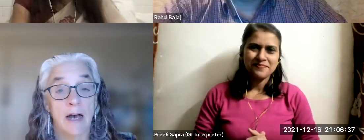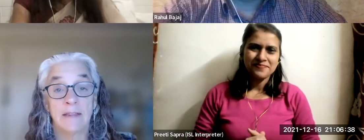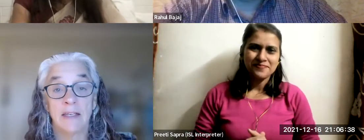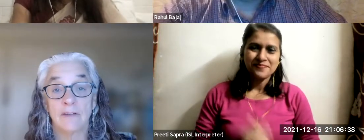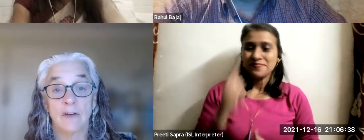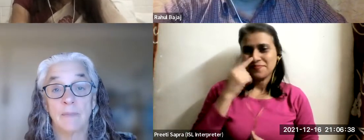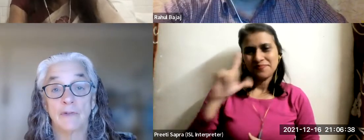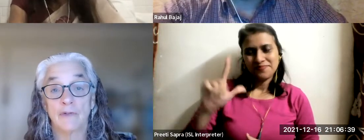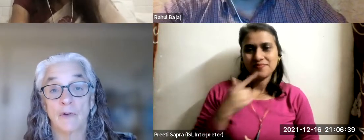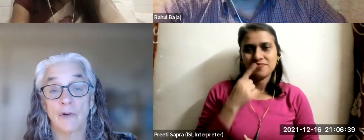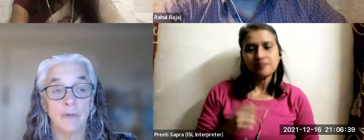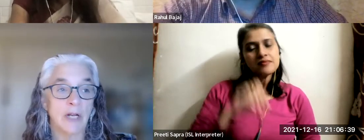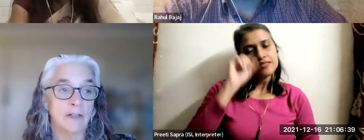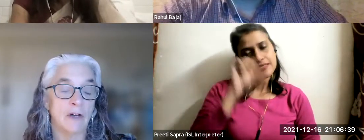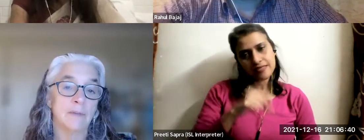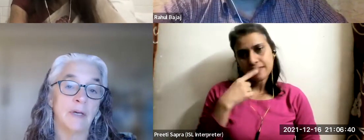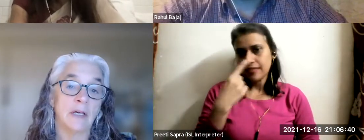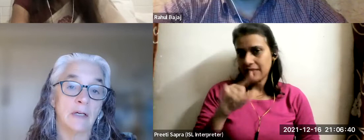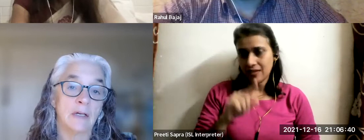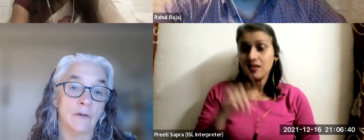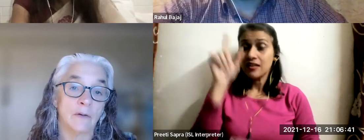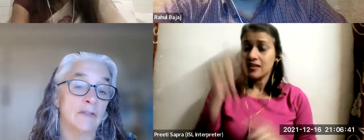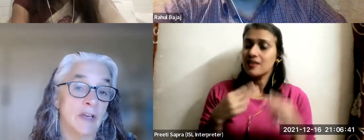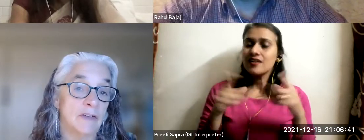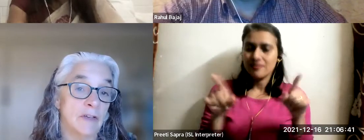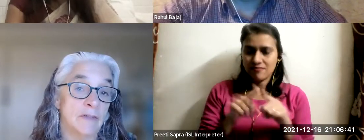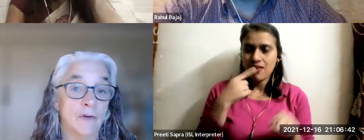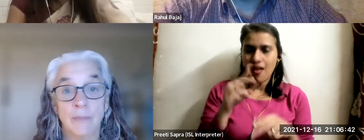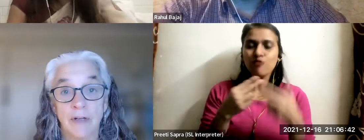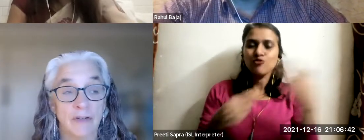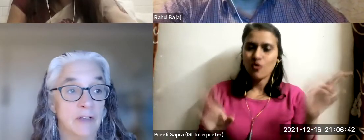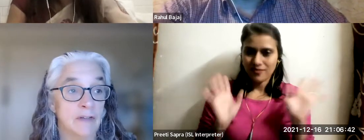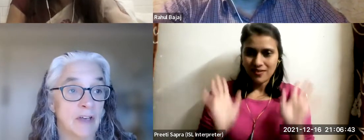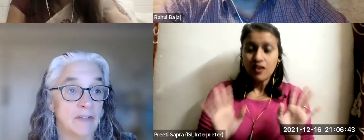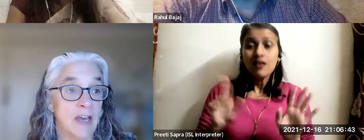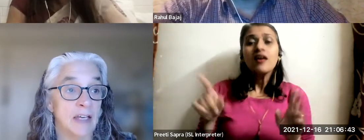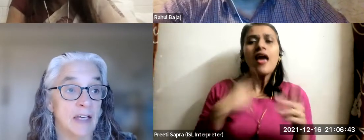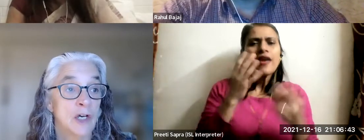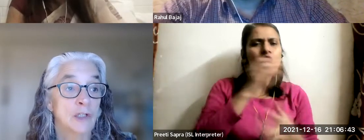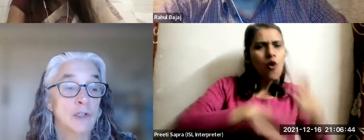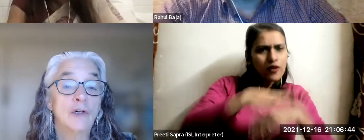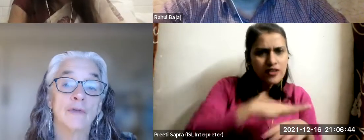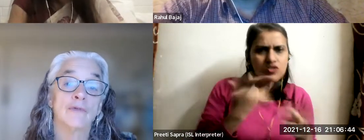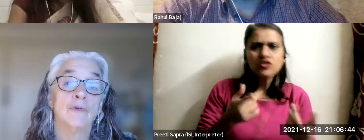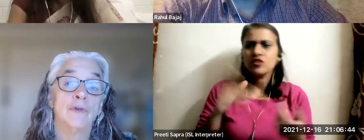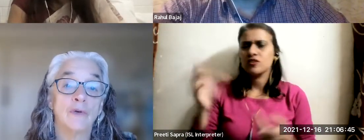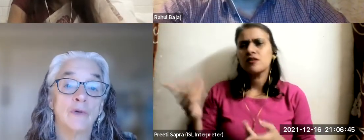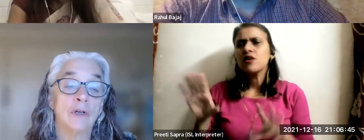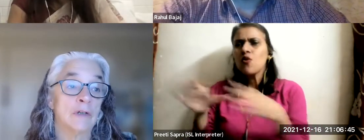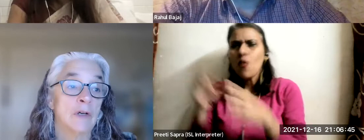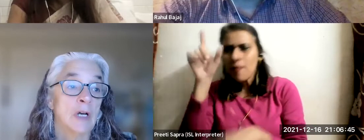Yeah, I think it's all about story. When I talk to big organizations, corporations, I say, look